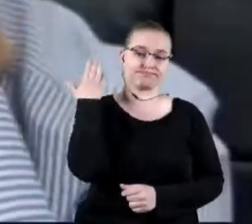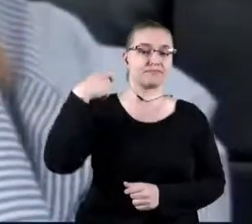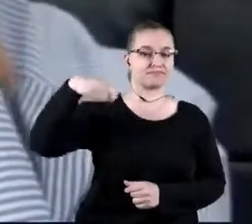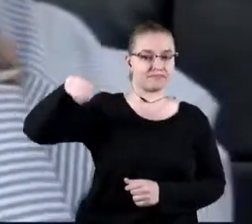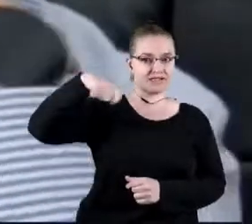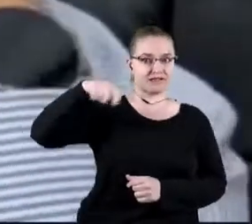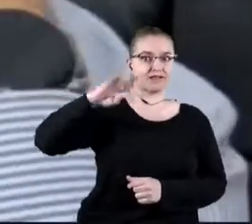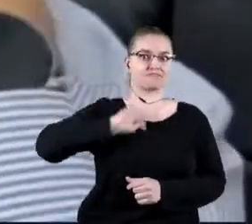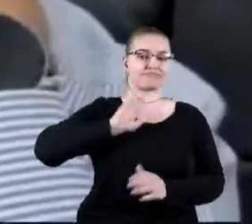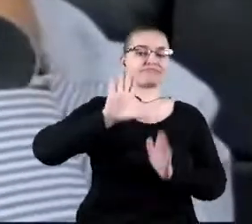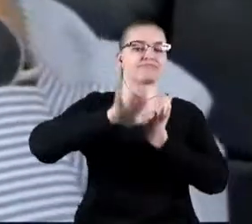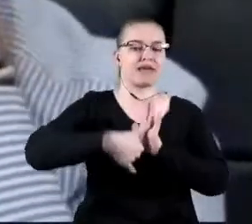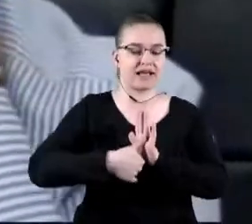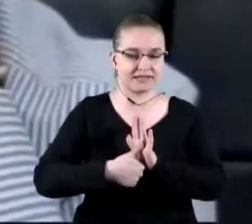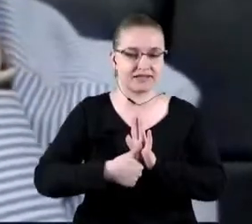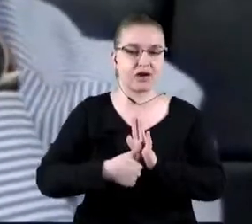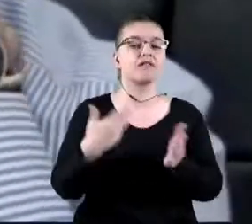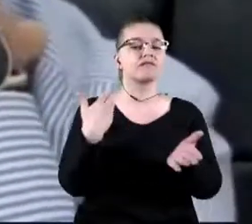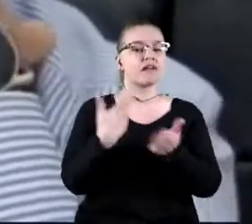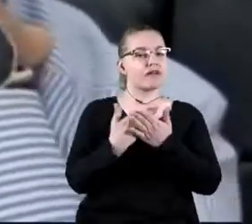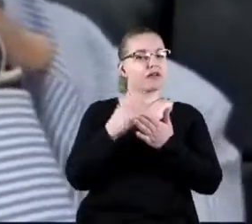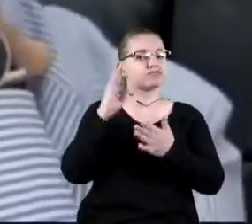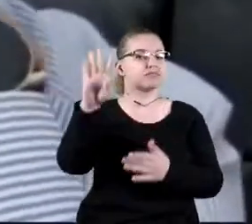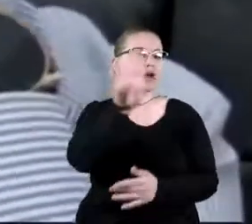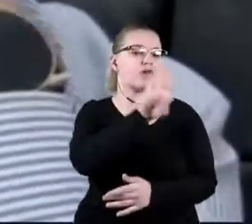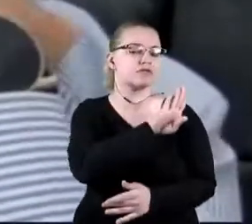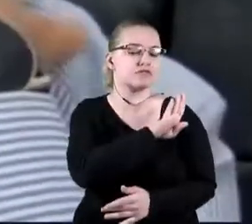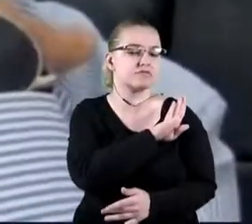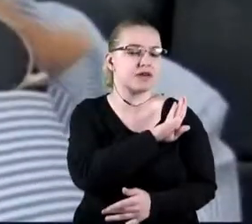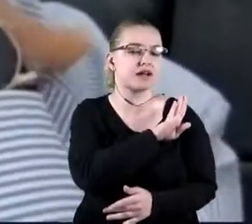Once a mayor of the city of Sousse,